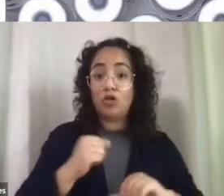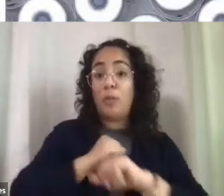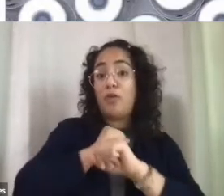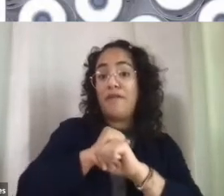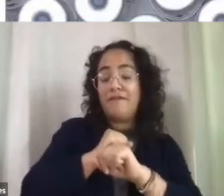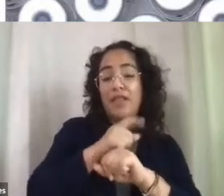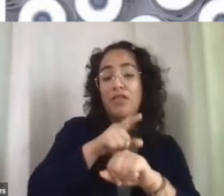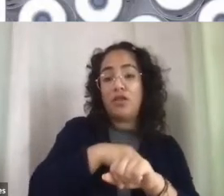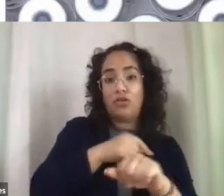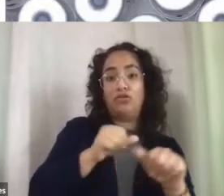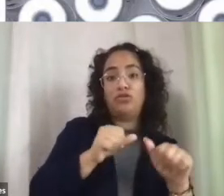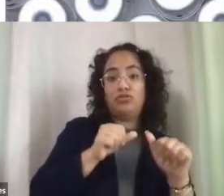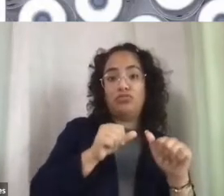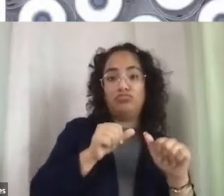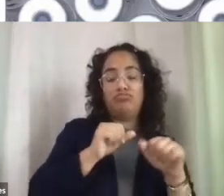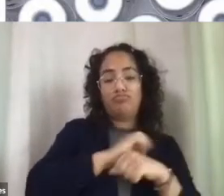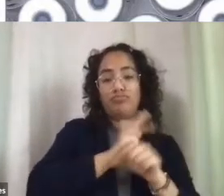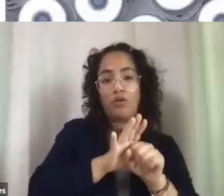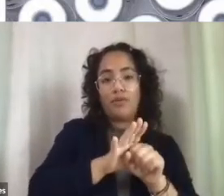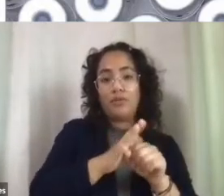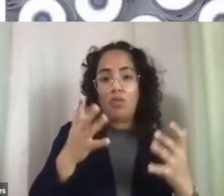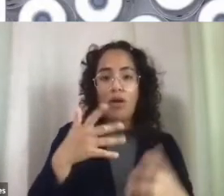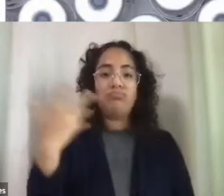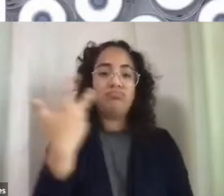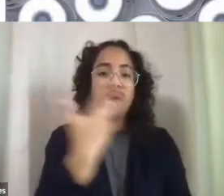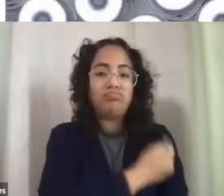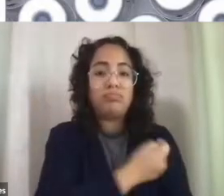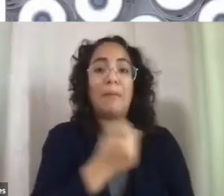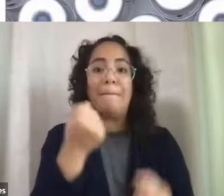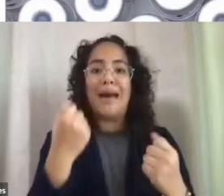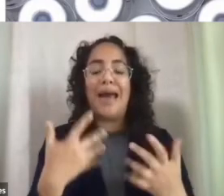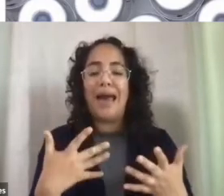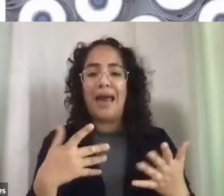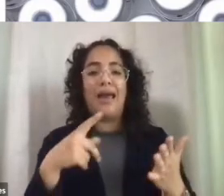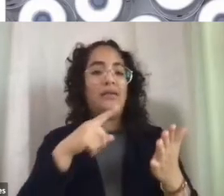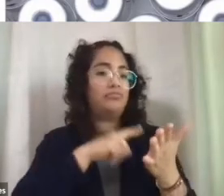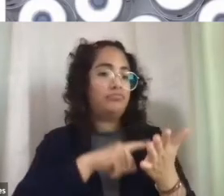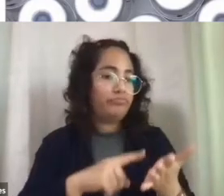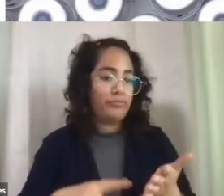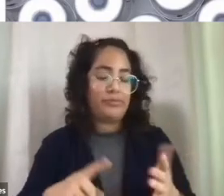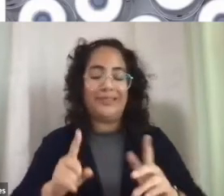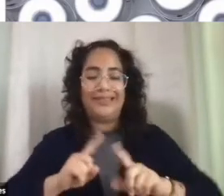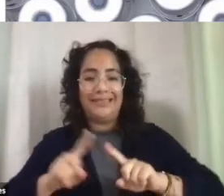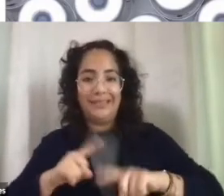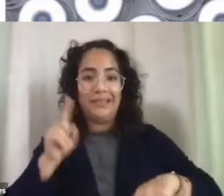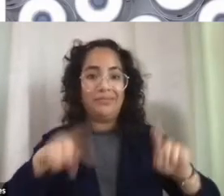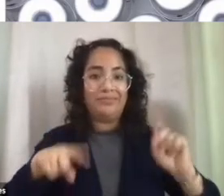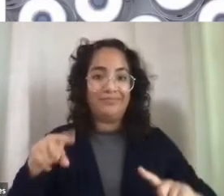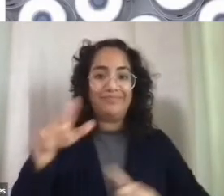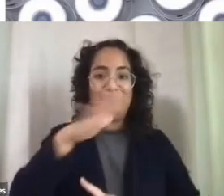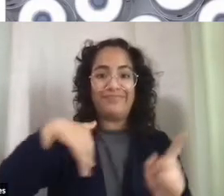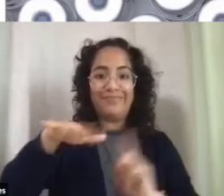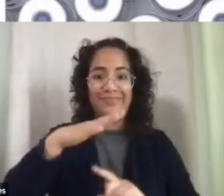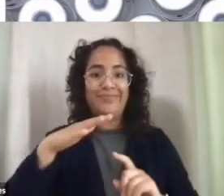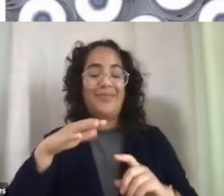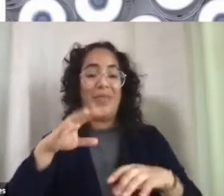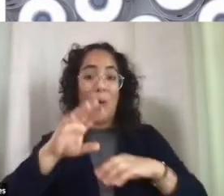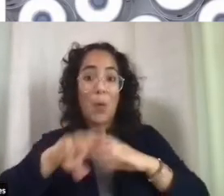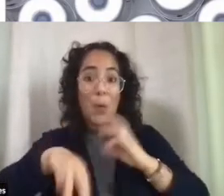get vaccinated. There are multiple studies from multiple parts of the world showing